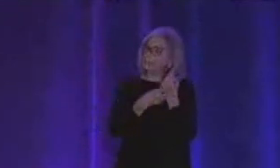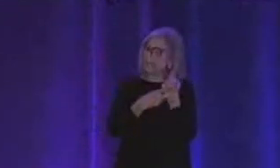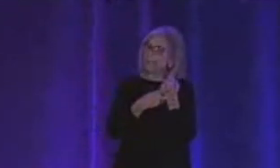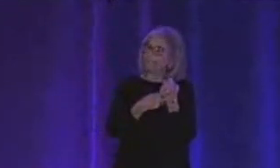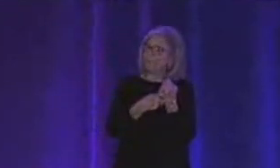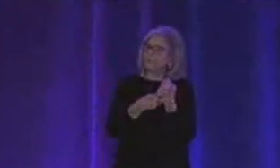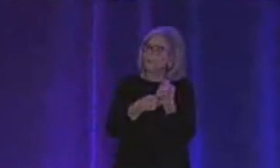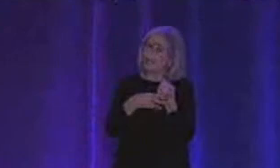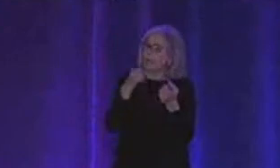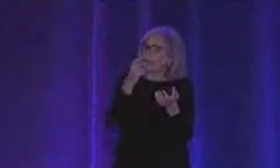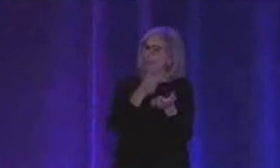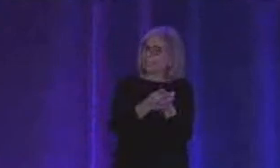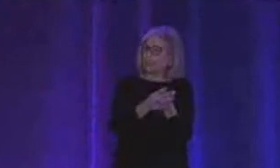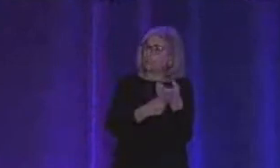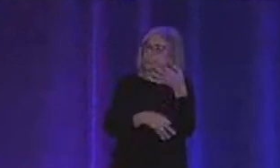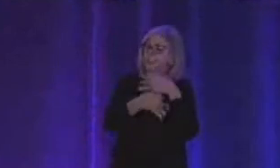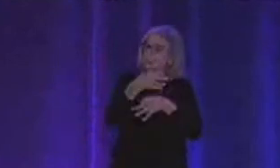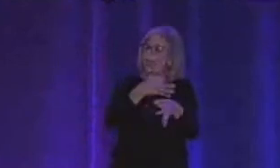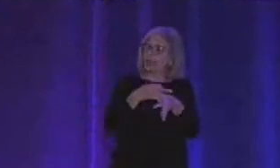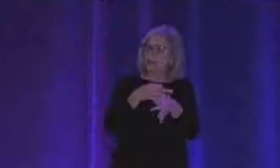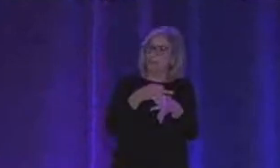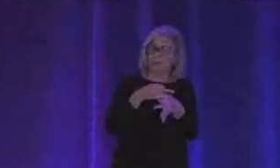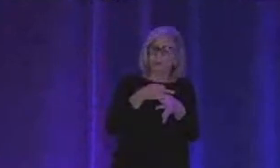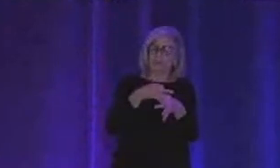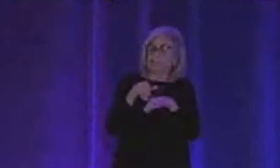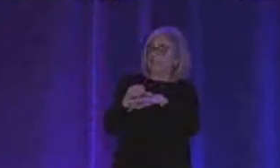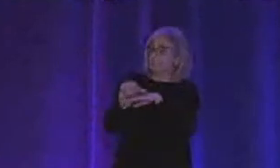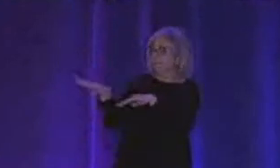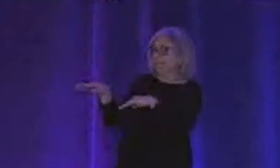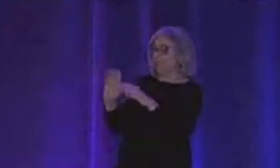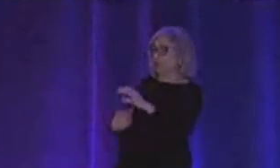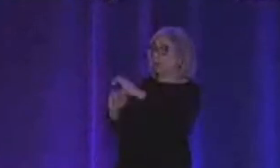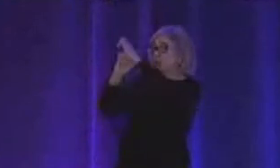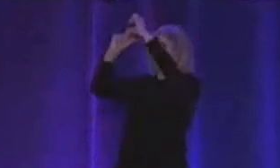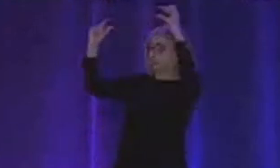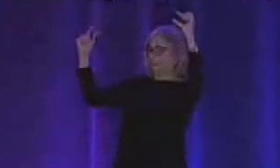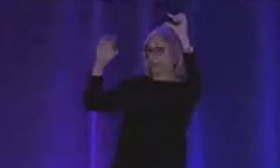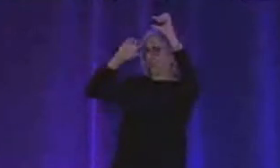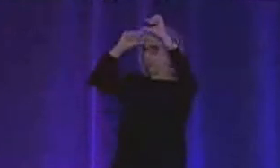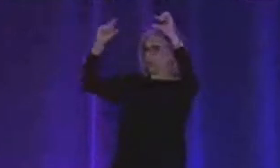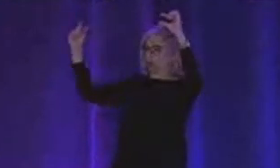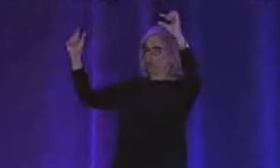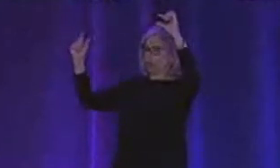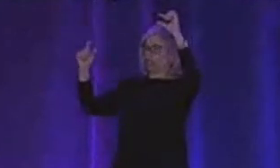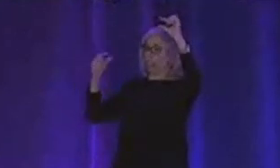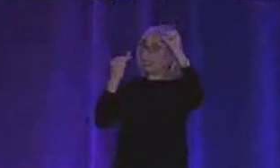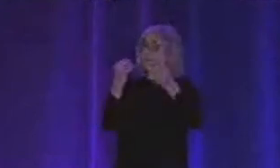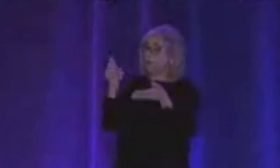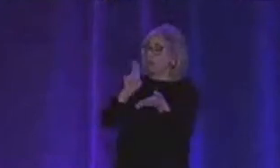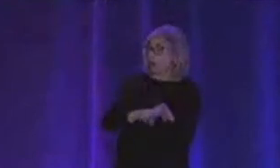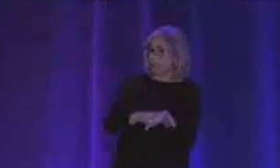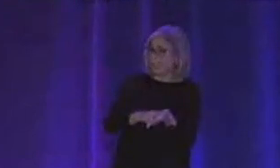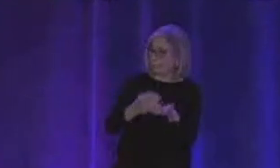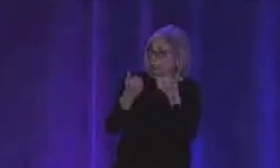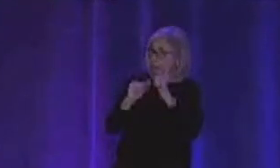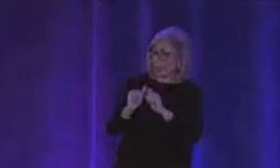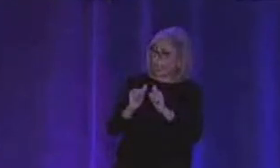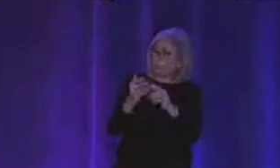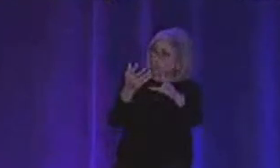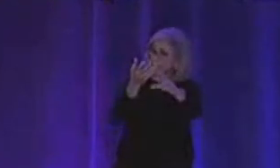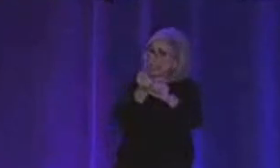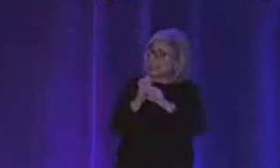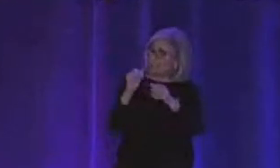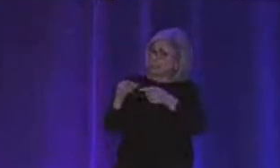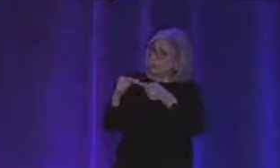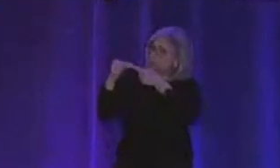the authenticator versus sending it to the server. So then when someone tries to log in, it'll retrieve that